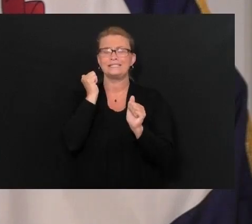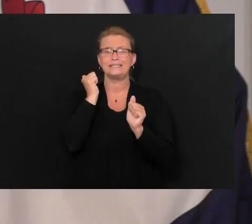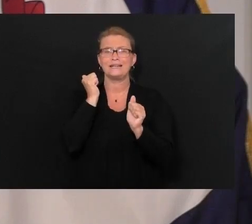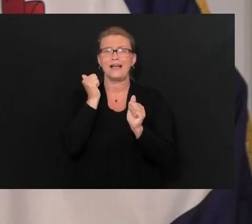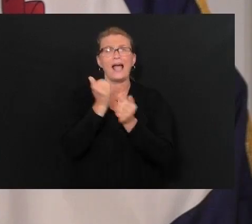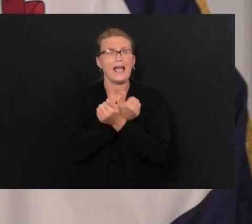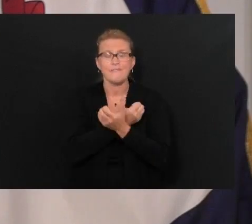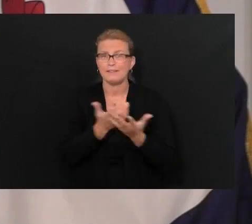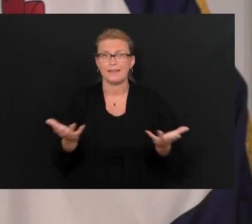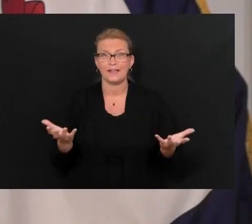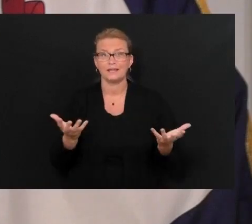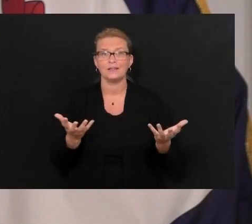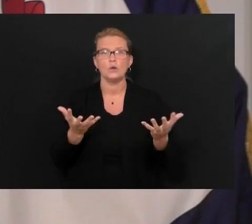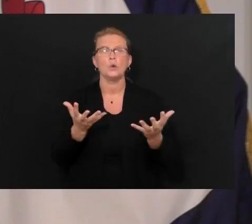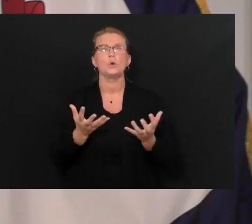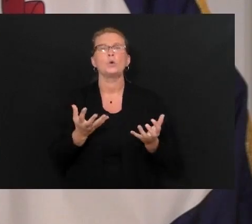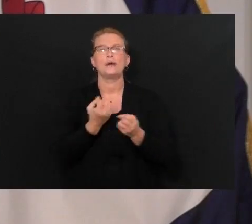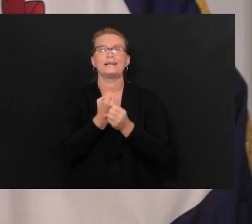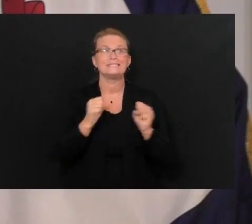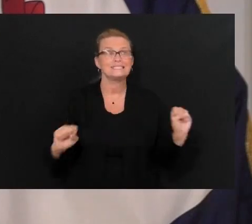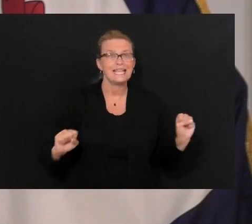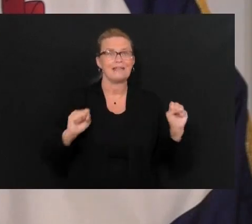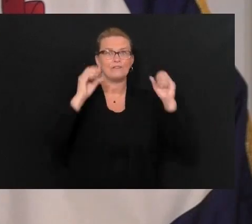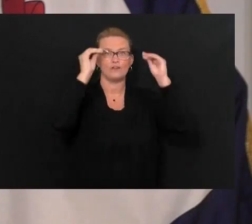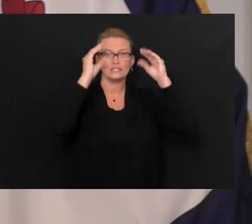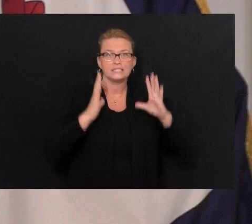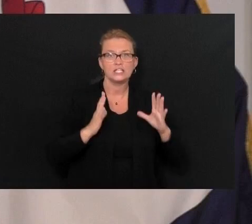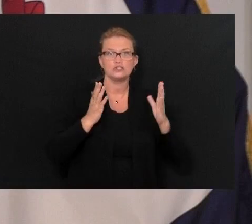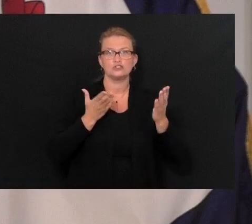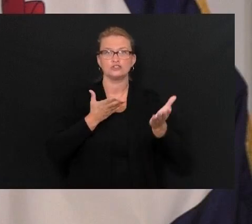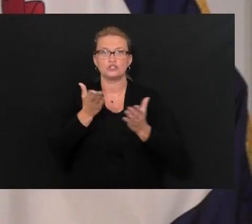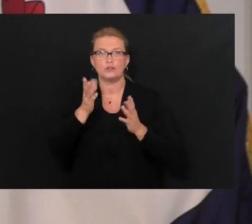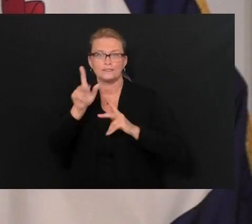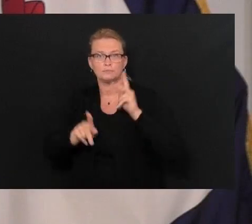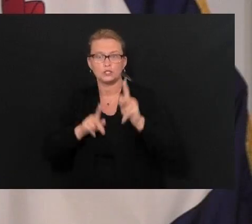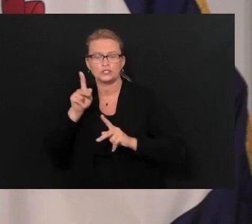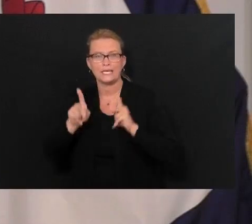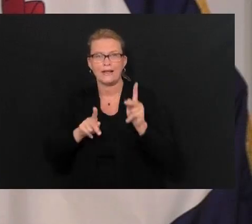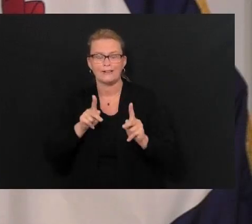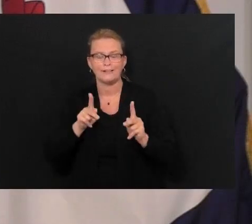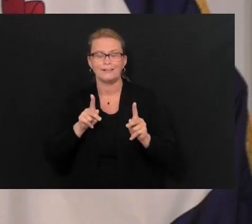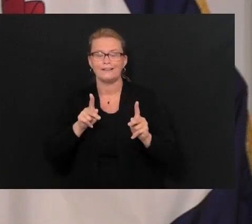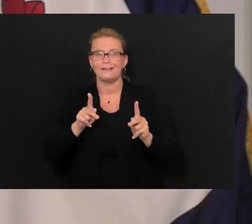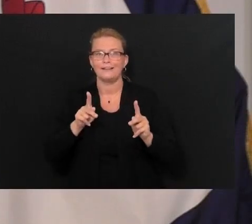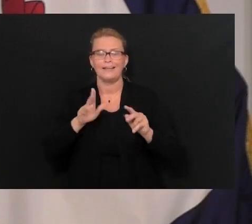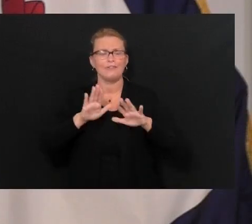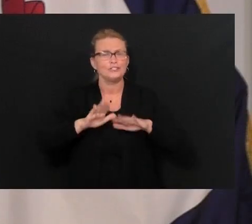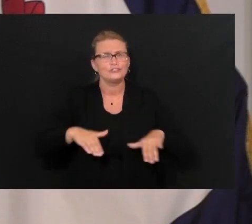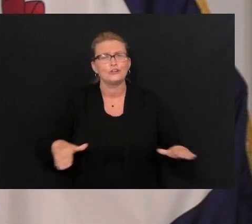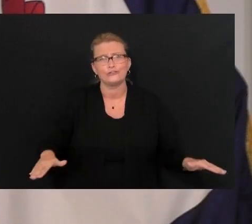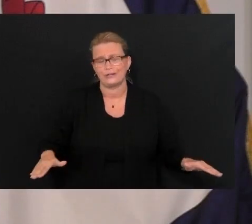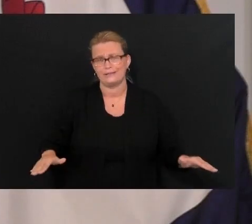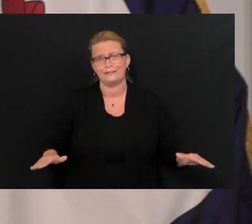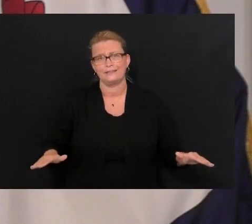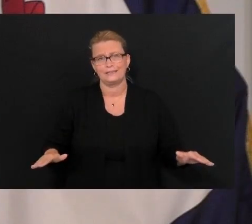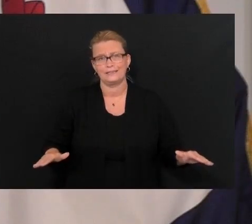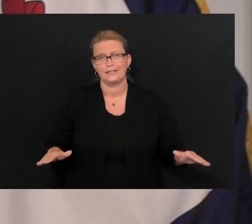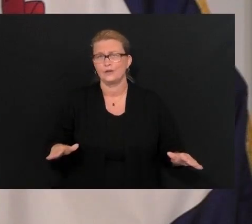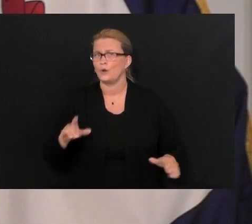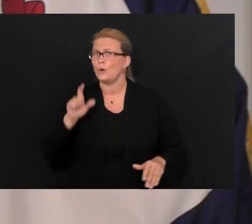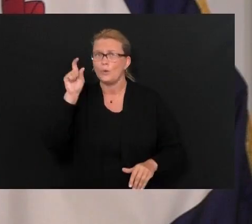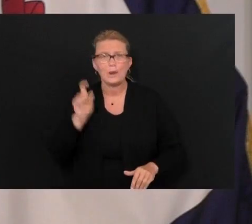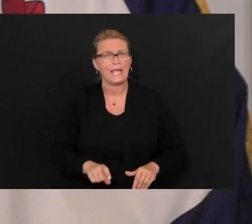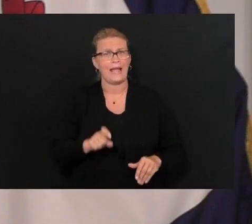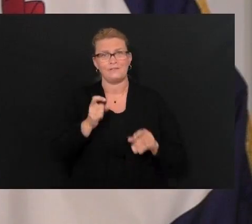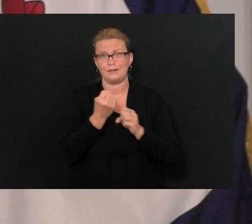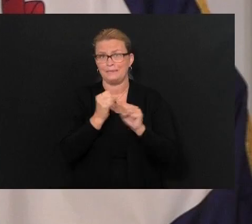we want it to be safe for our teachers, our service personnel, absolutely our kids. We've got to be